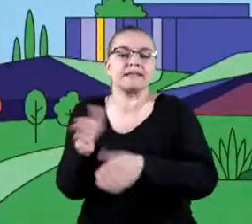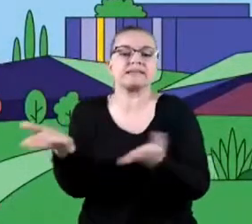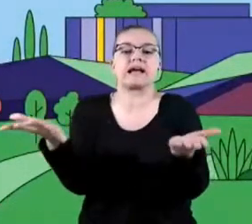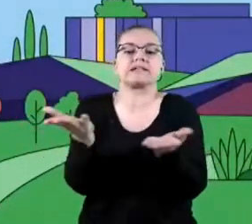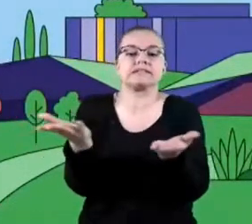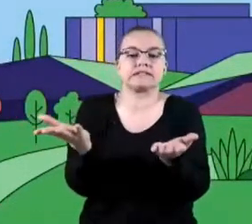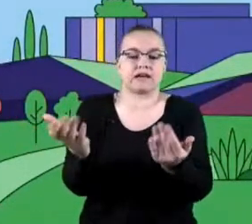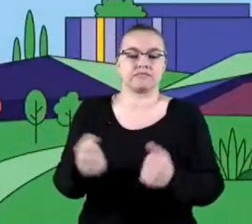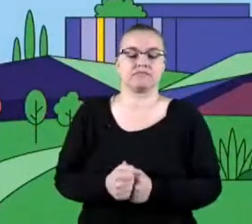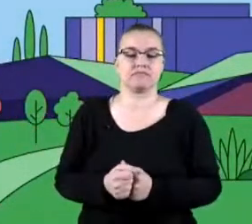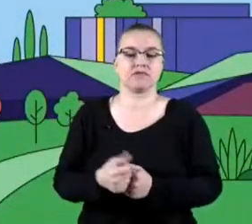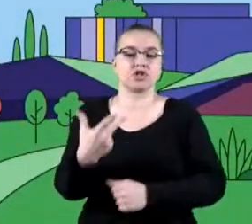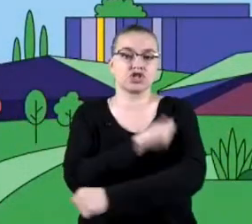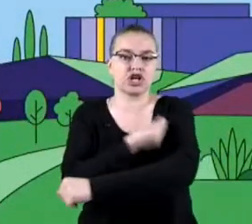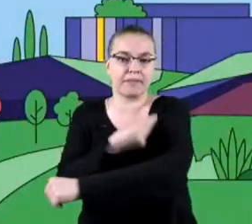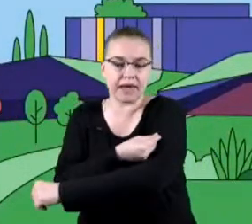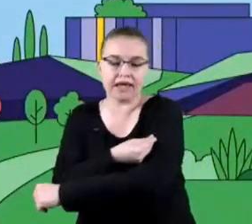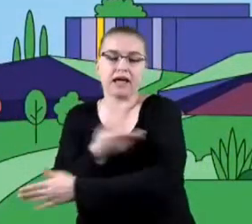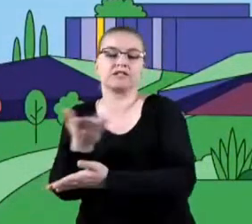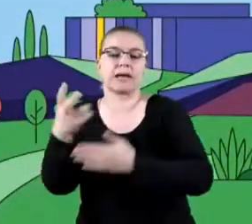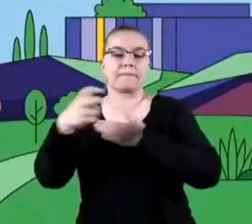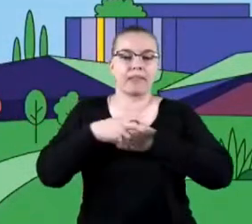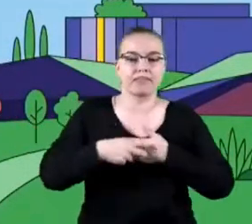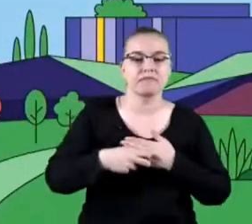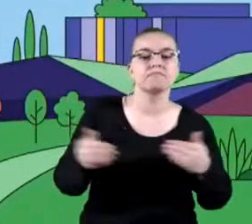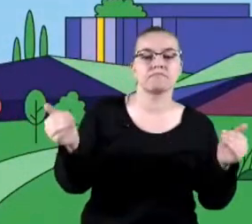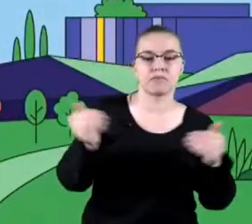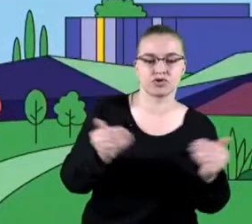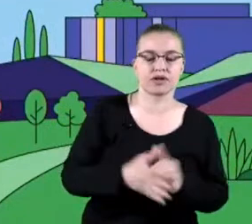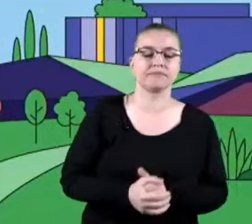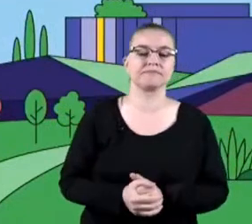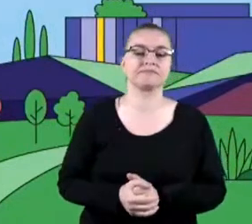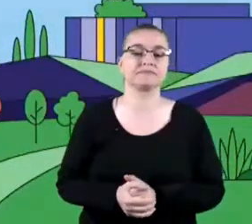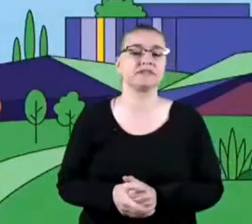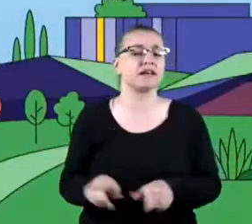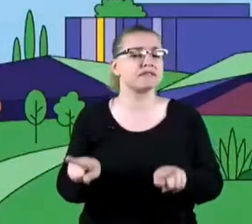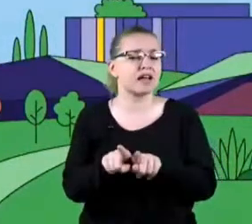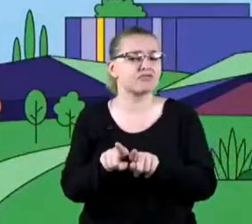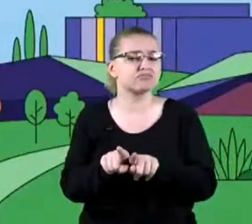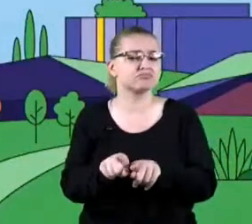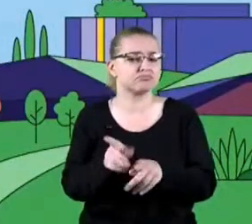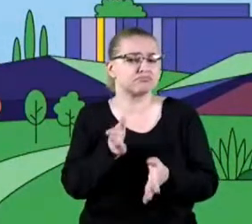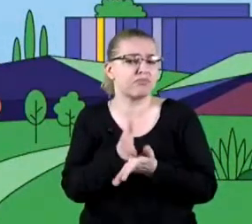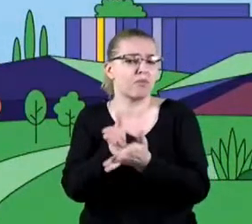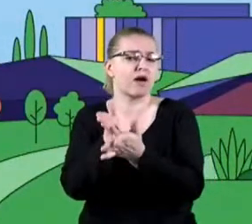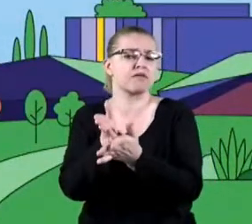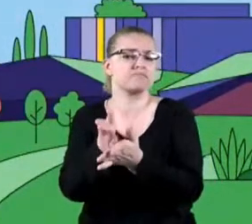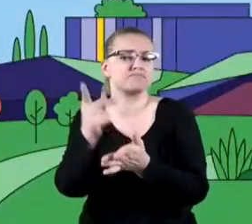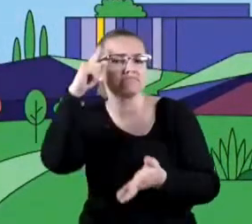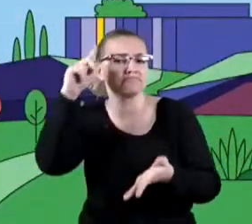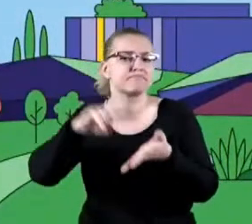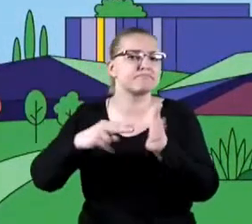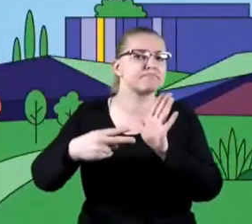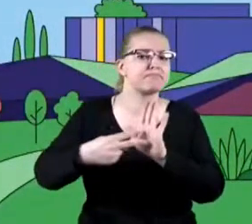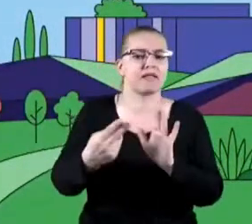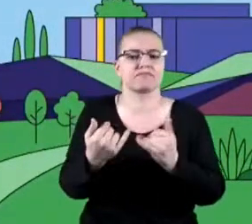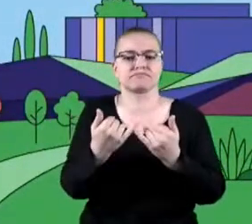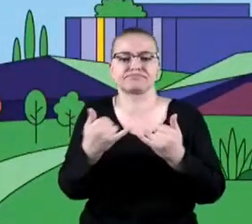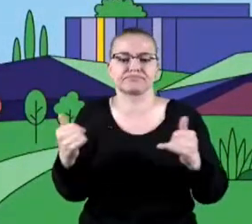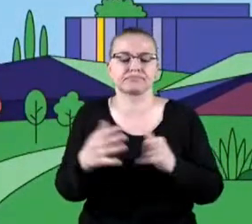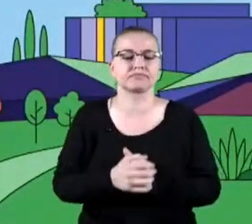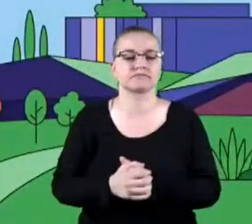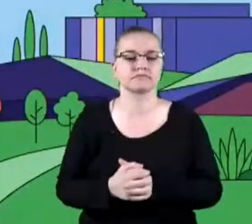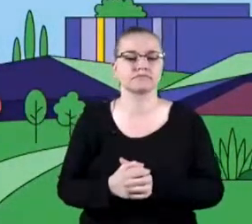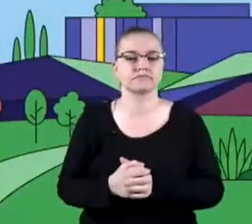screening of people with the pandemic, as well as helping out with the logistics for the